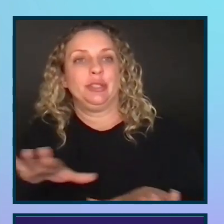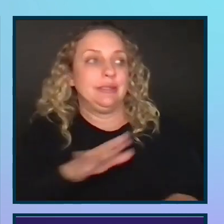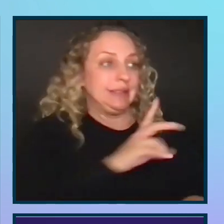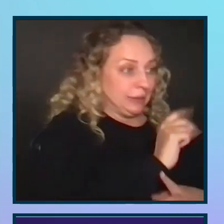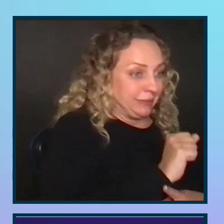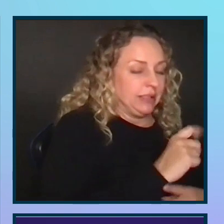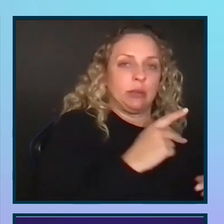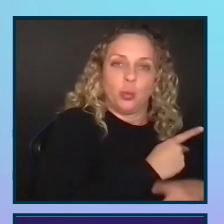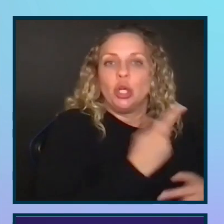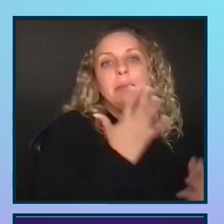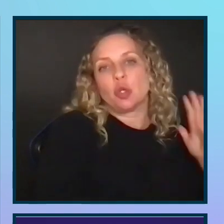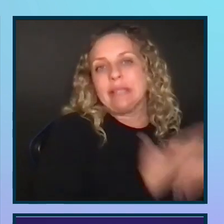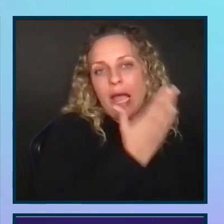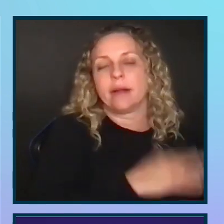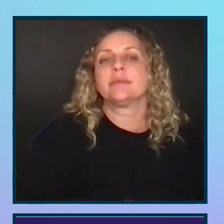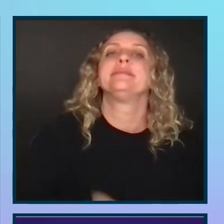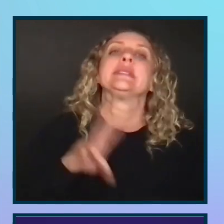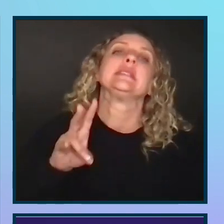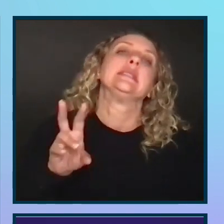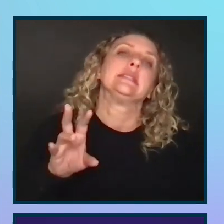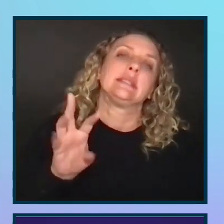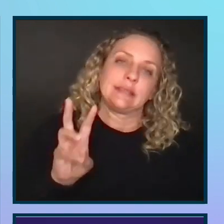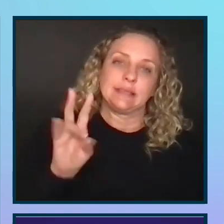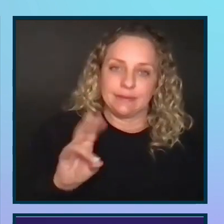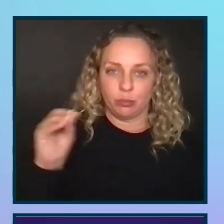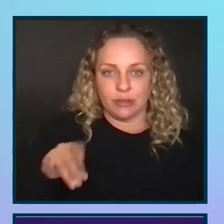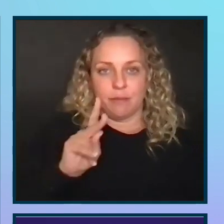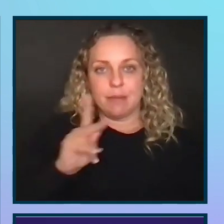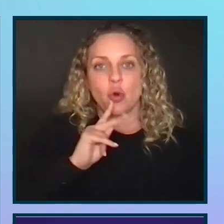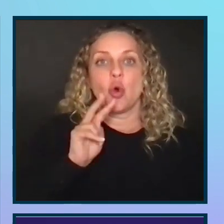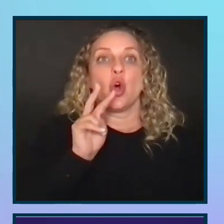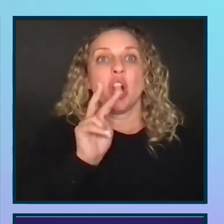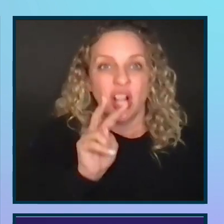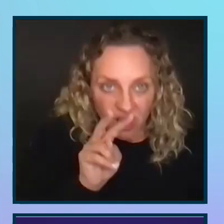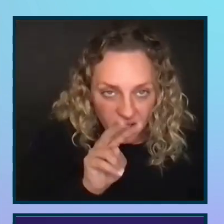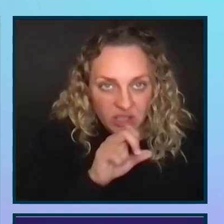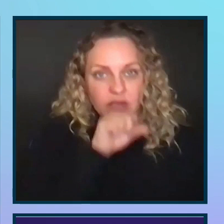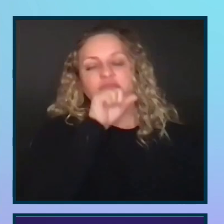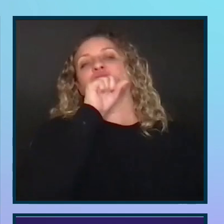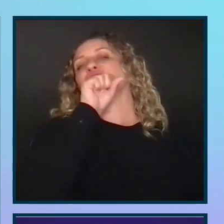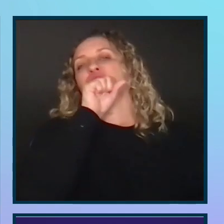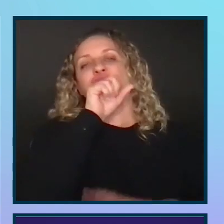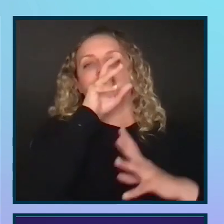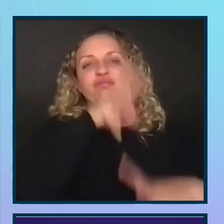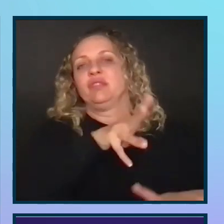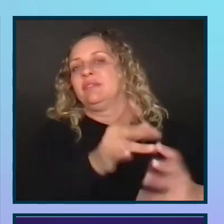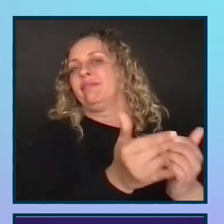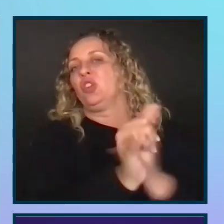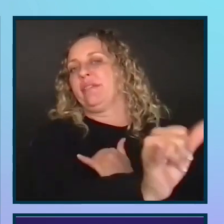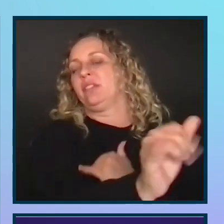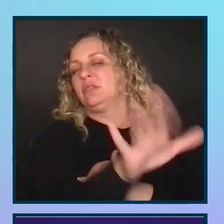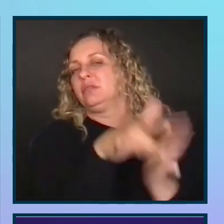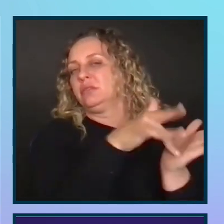Over 67% of site visitors will abandon forever if they encounter any complications. So there's a big problem